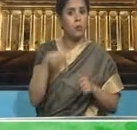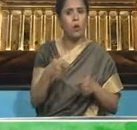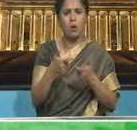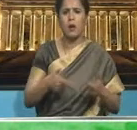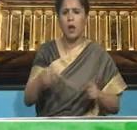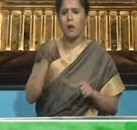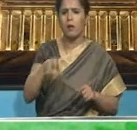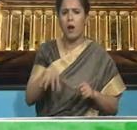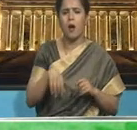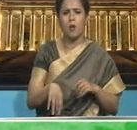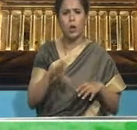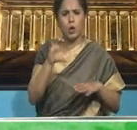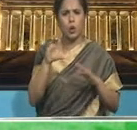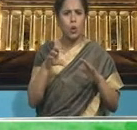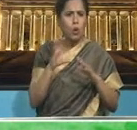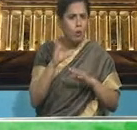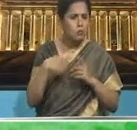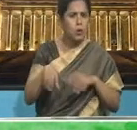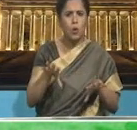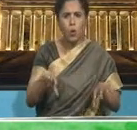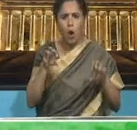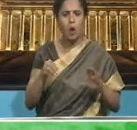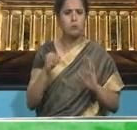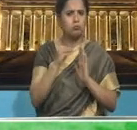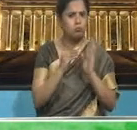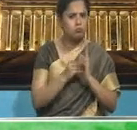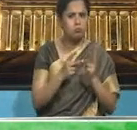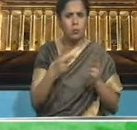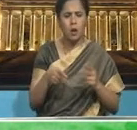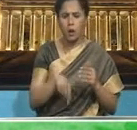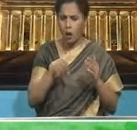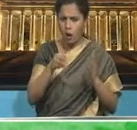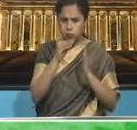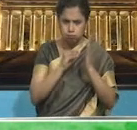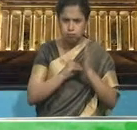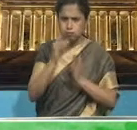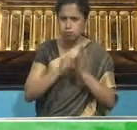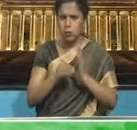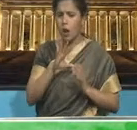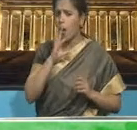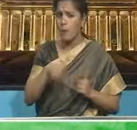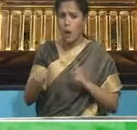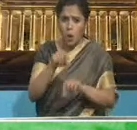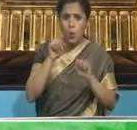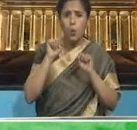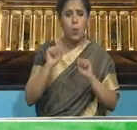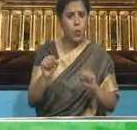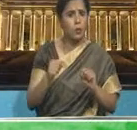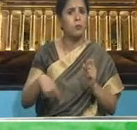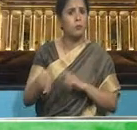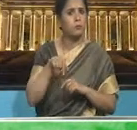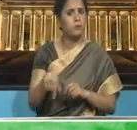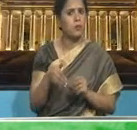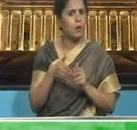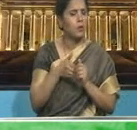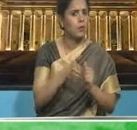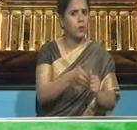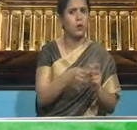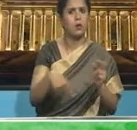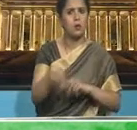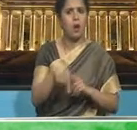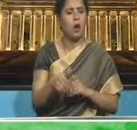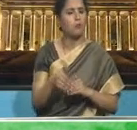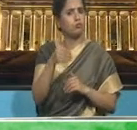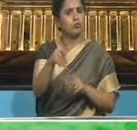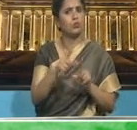the Constitution and thus had a critical part in giving it the final shape.